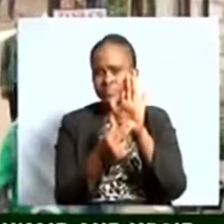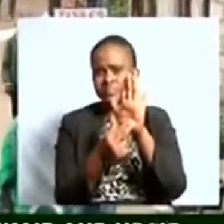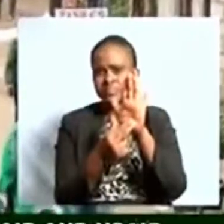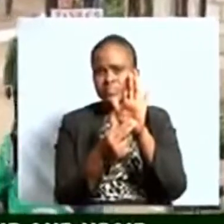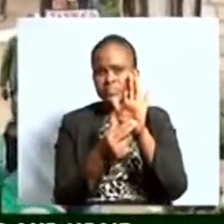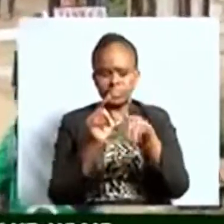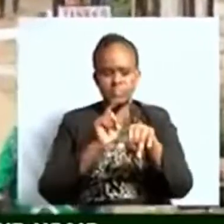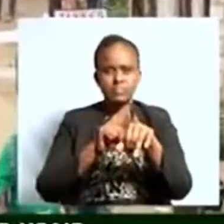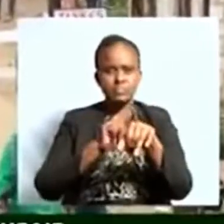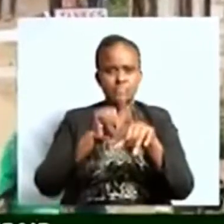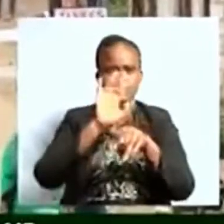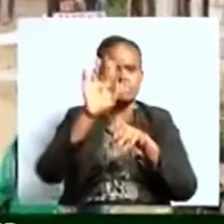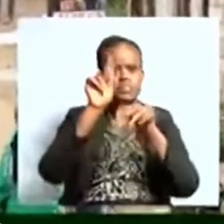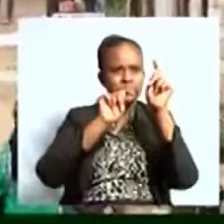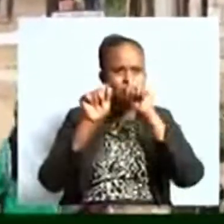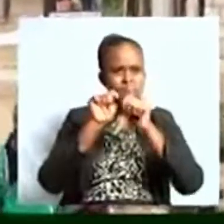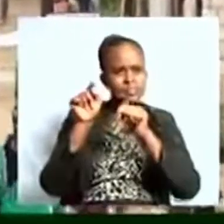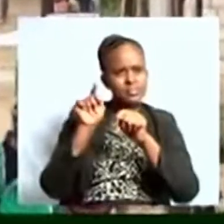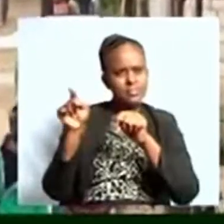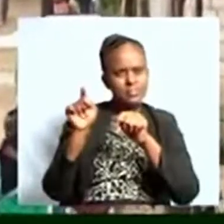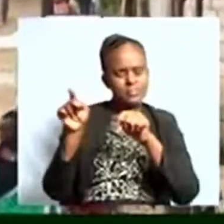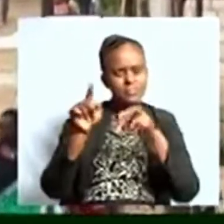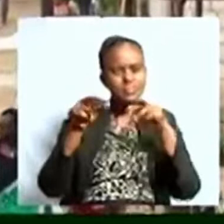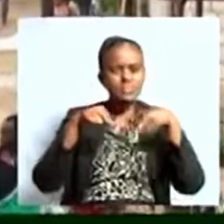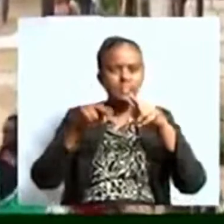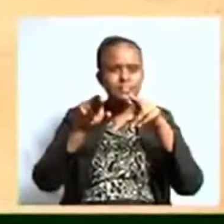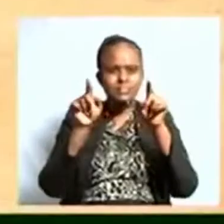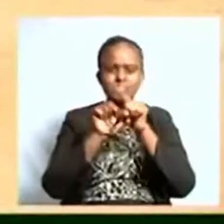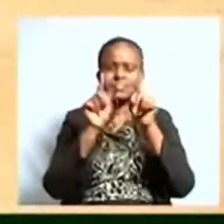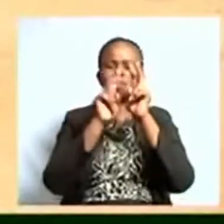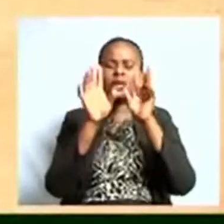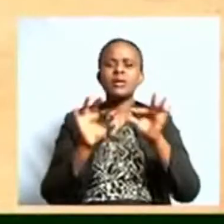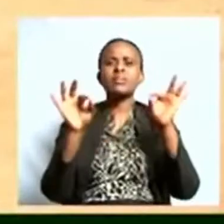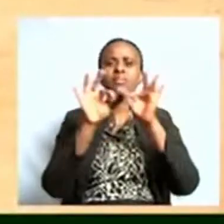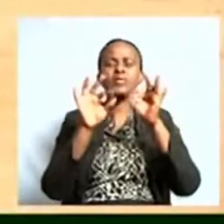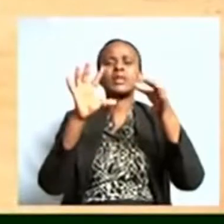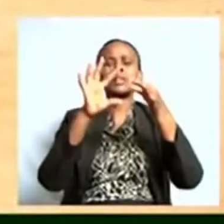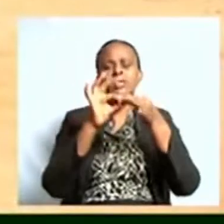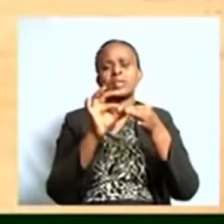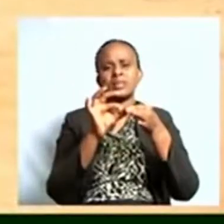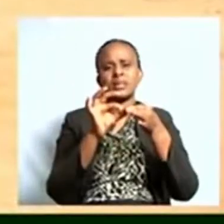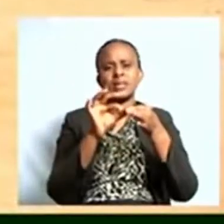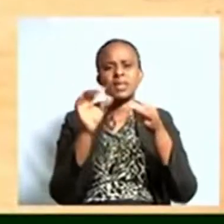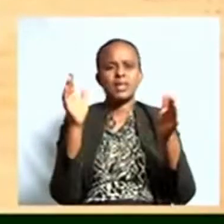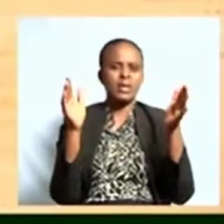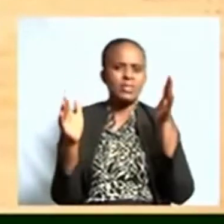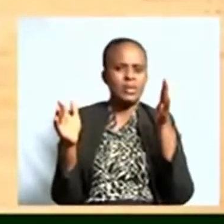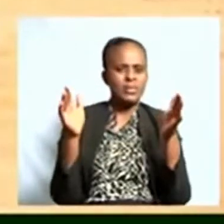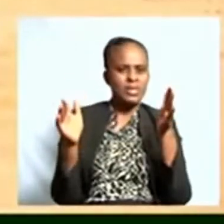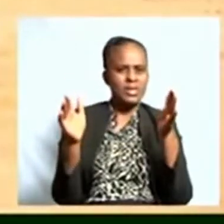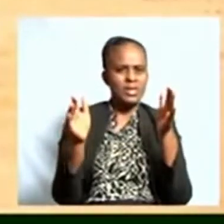during your tour, this is a road that is a key link between, Charleston,